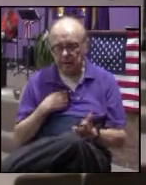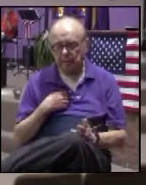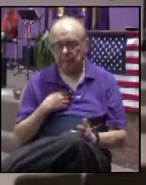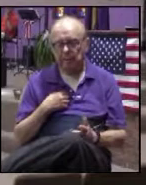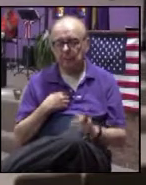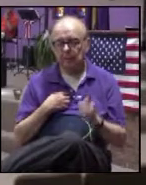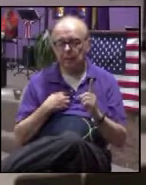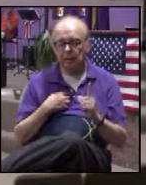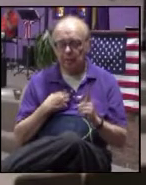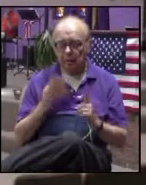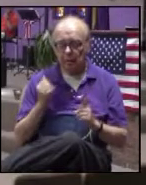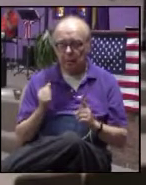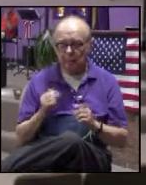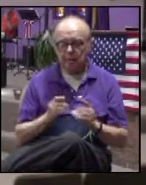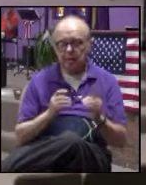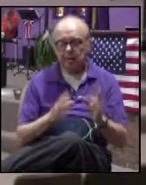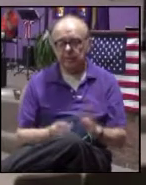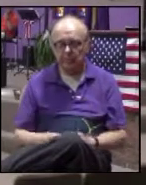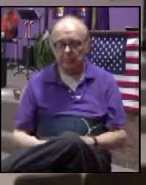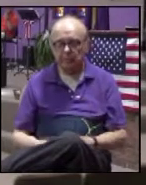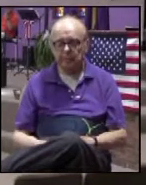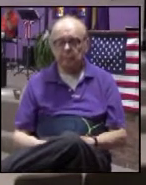me. Be my disciple.